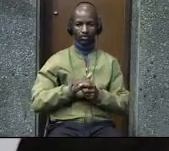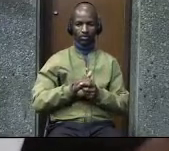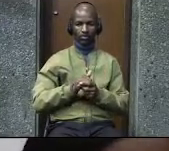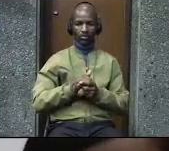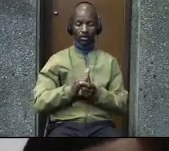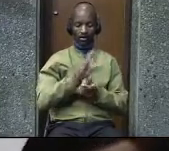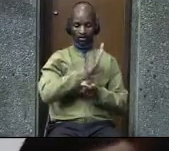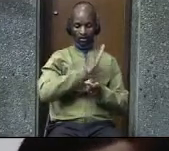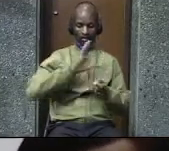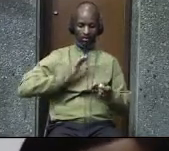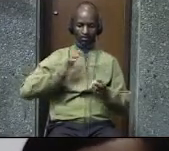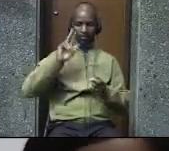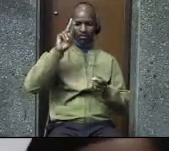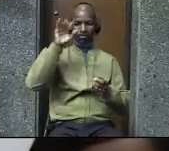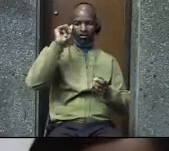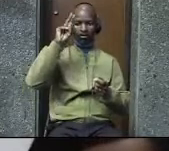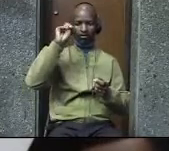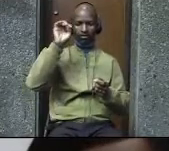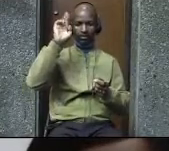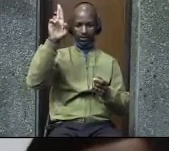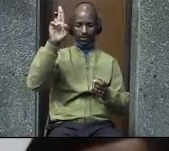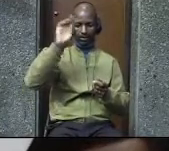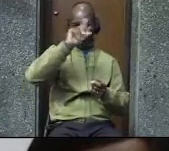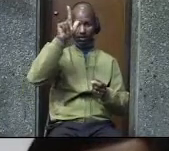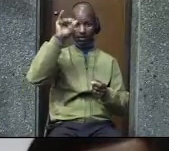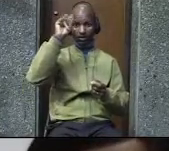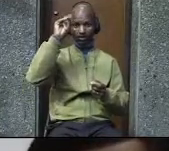Oh, Councillor van der Lith.